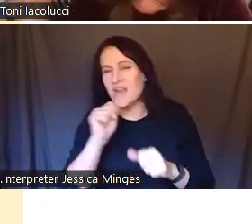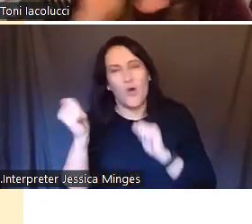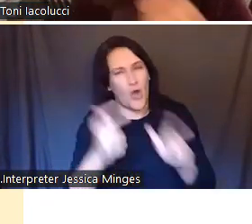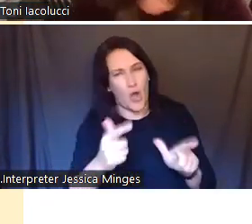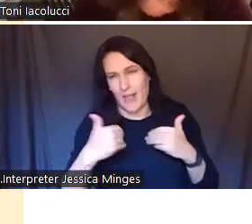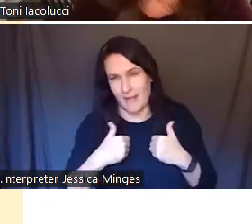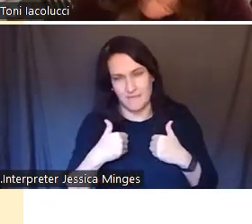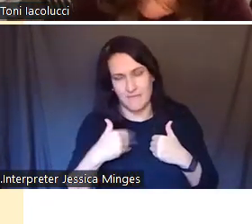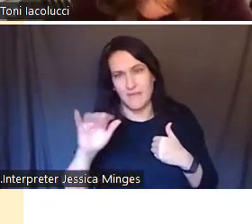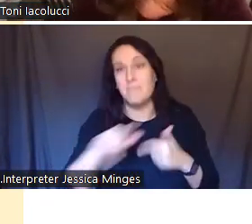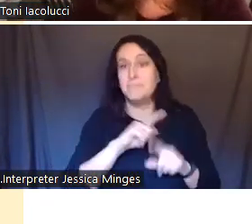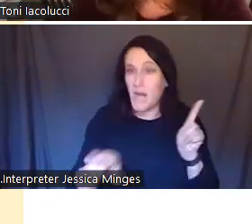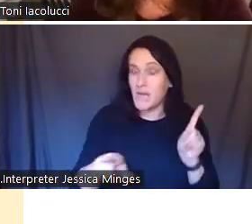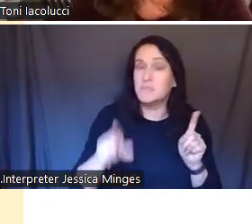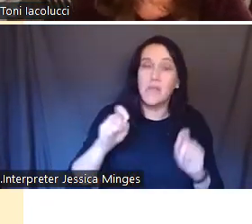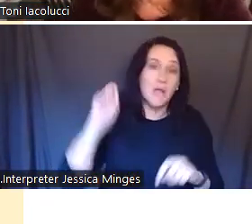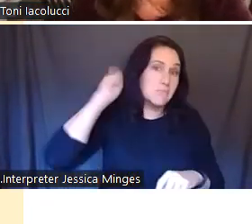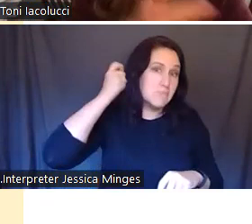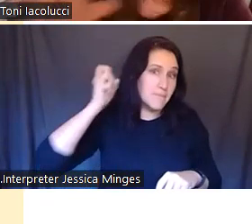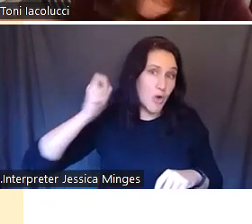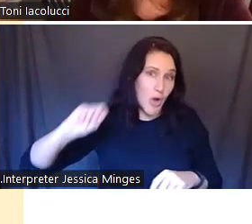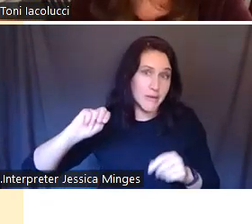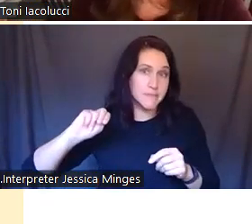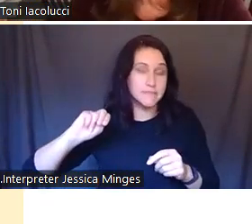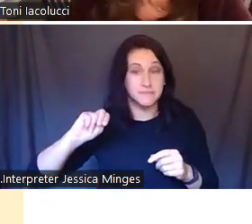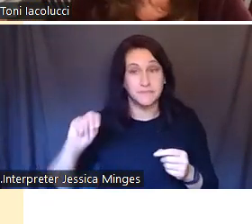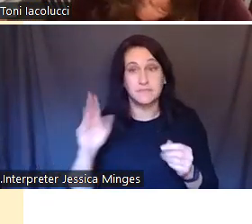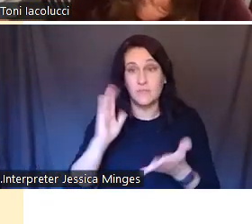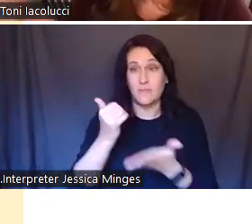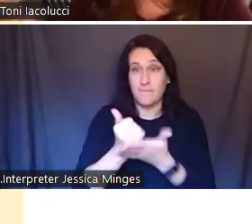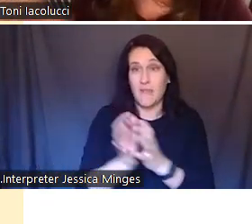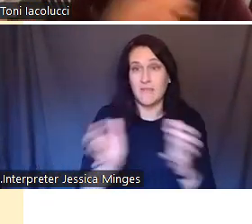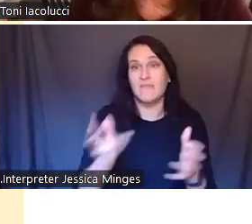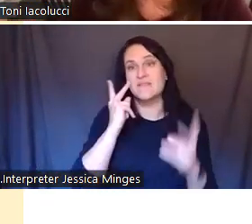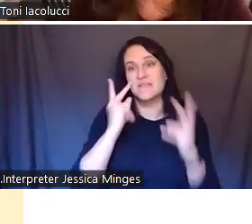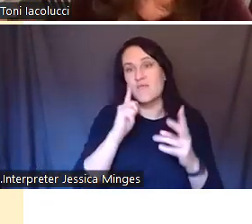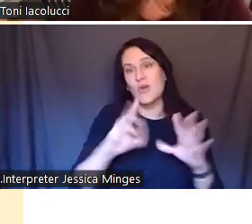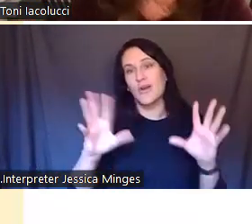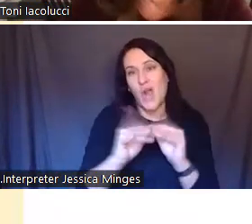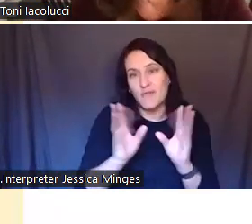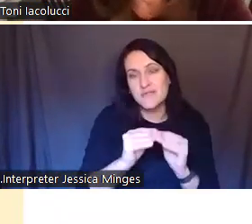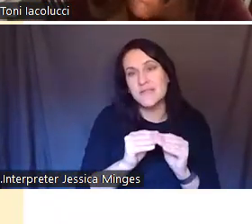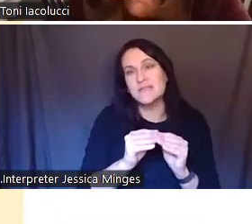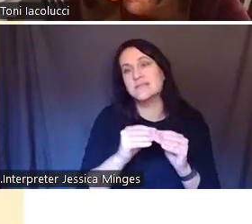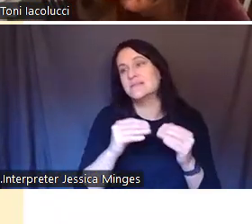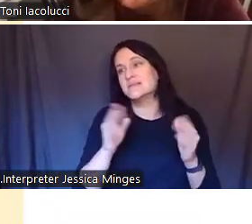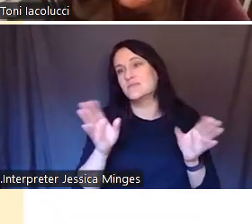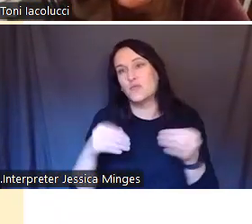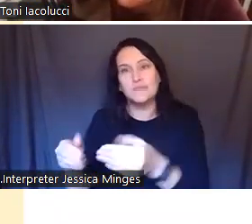then you can just activate it, and it helps tremendously. I've seen them on conference tables and things like that, and they work